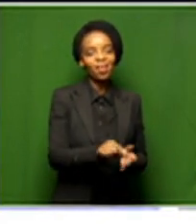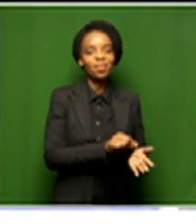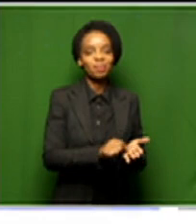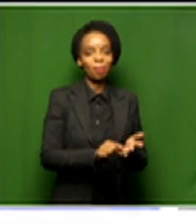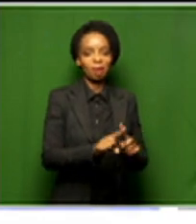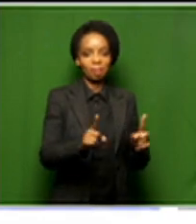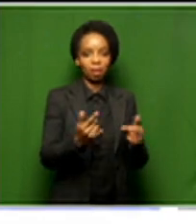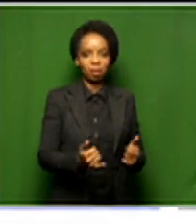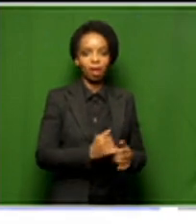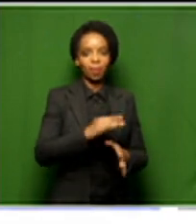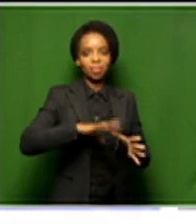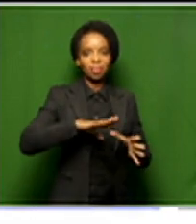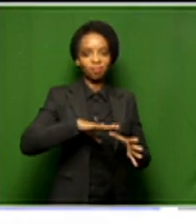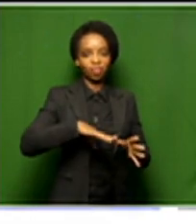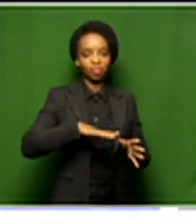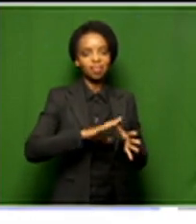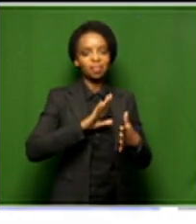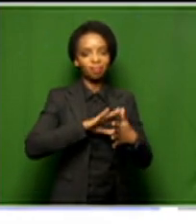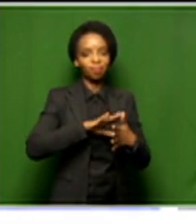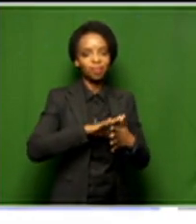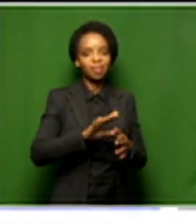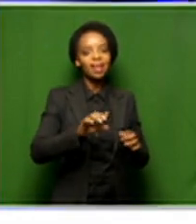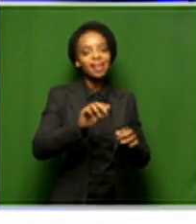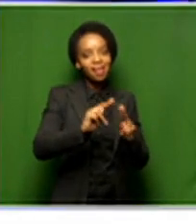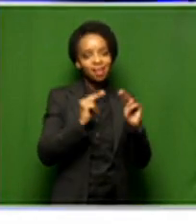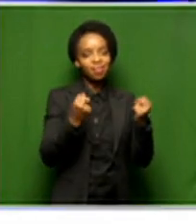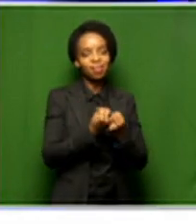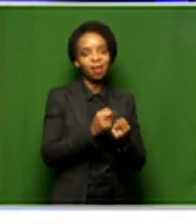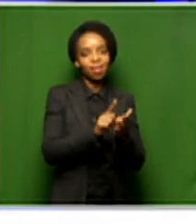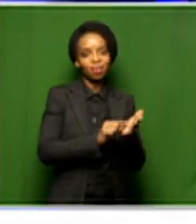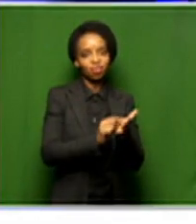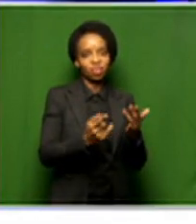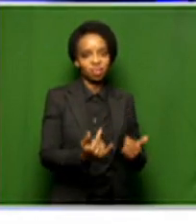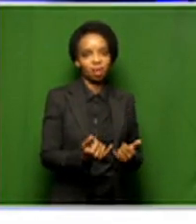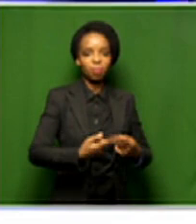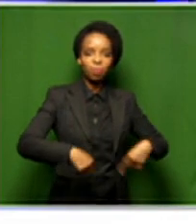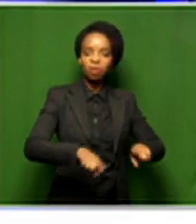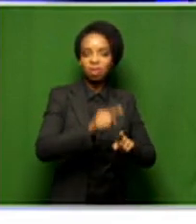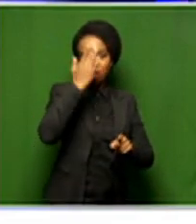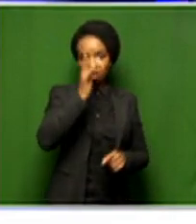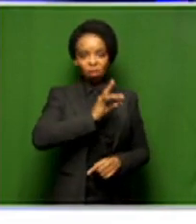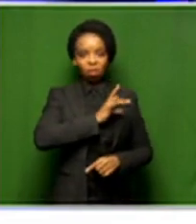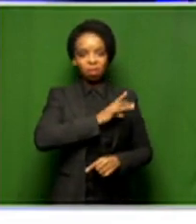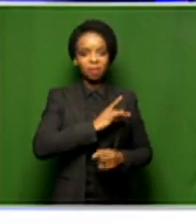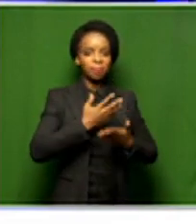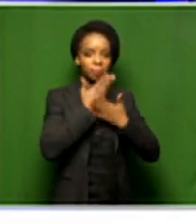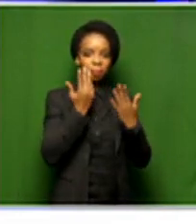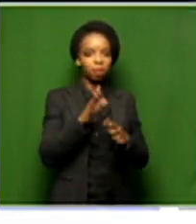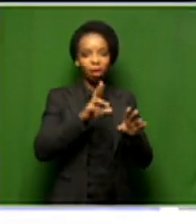our fifth or so national election. So we're old hands at this. We're old hands at this. We're not panicking. There's no need to